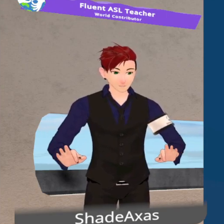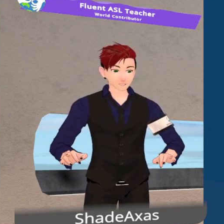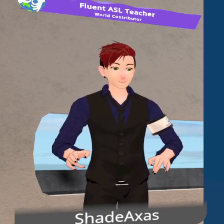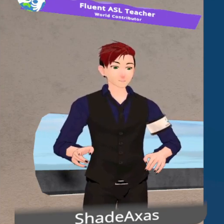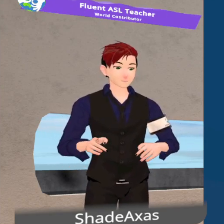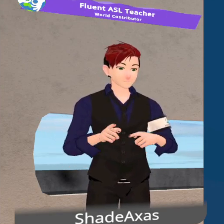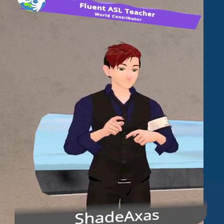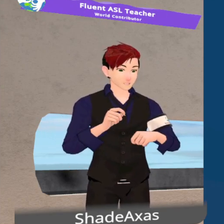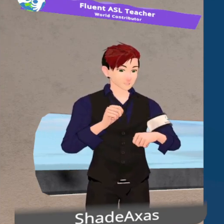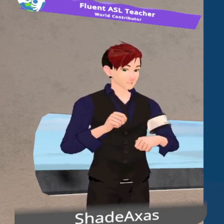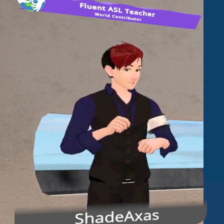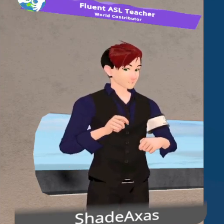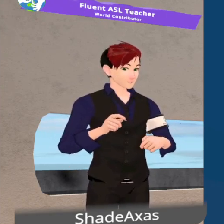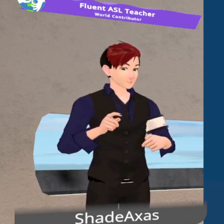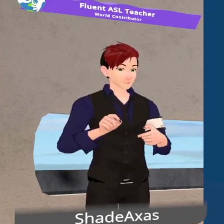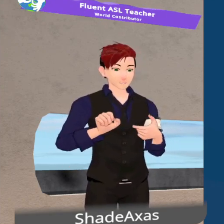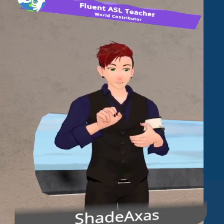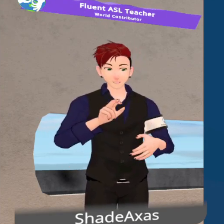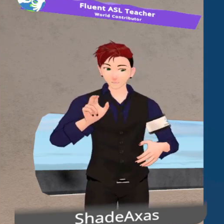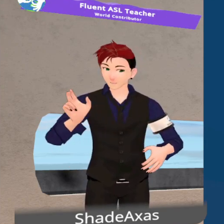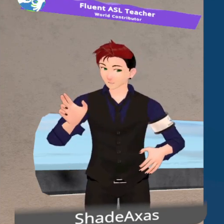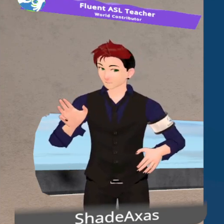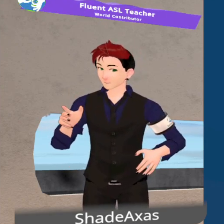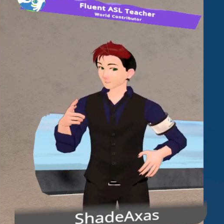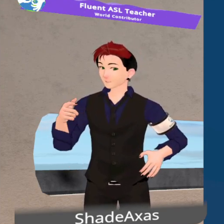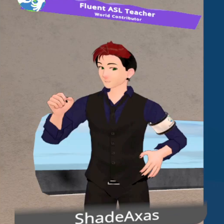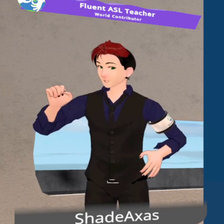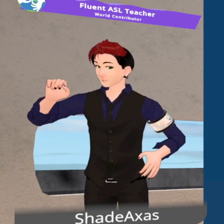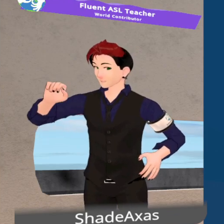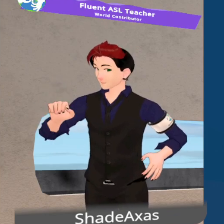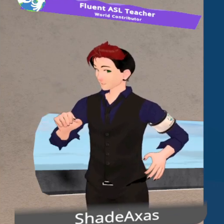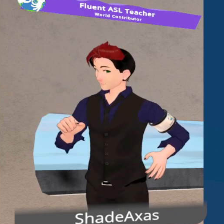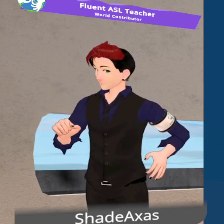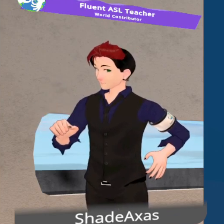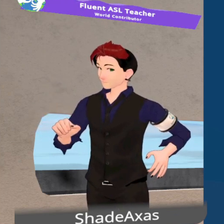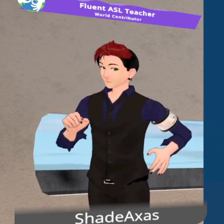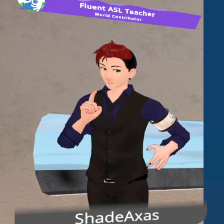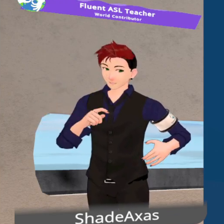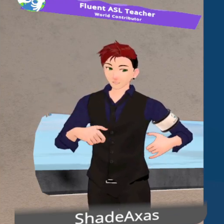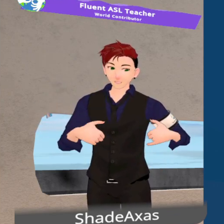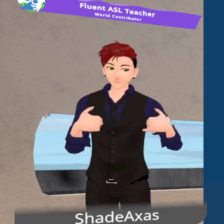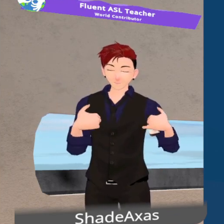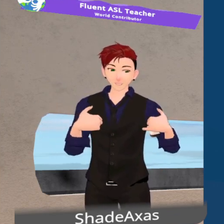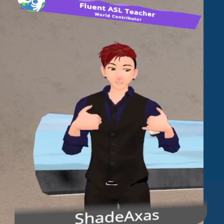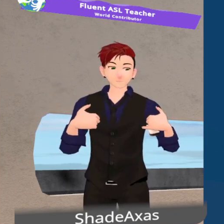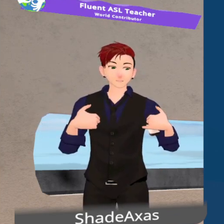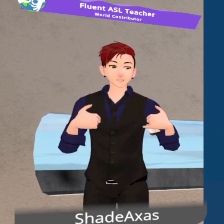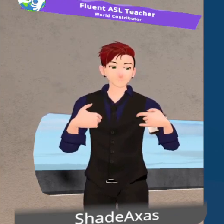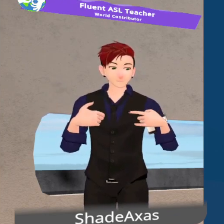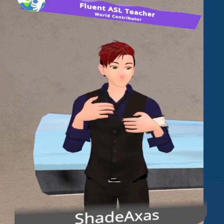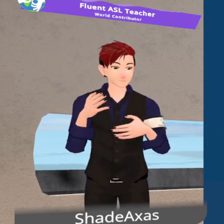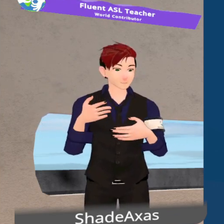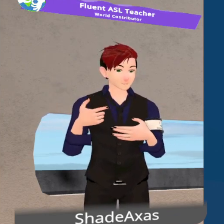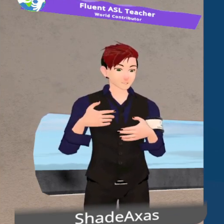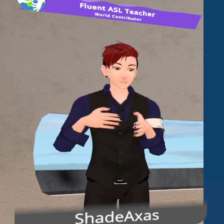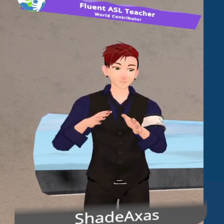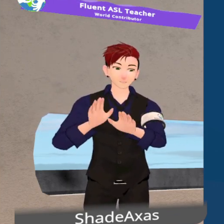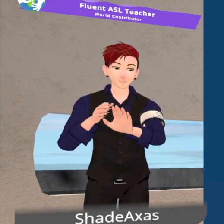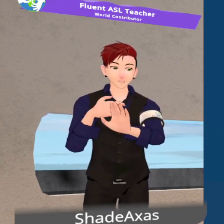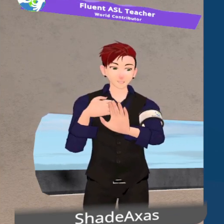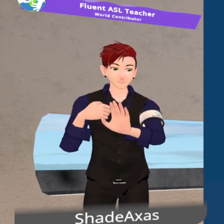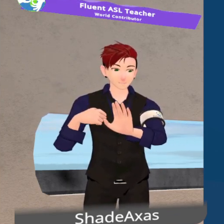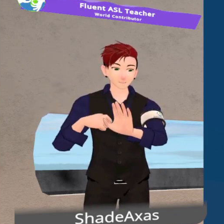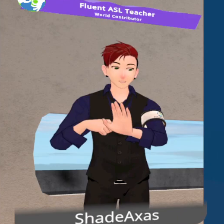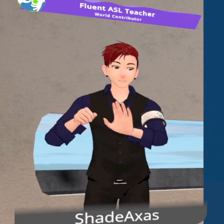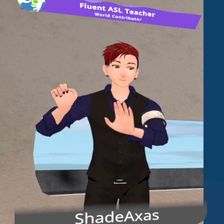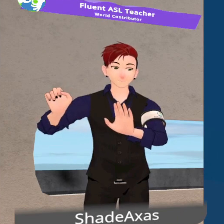stakes thing, but I've actually tried to spell something, and I did S in real life, and I had to stop myself and